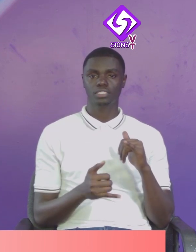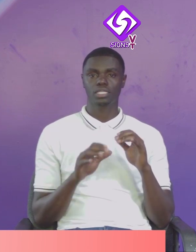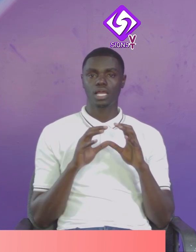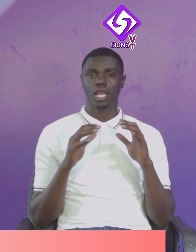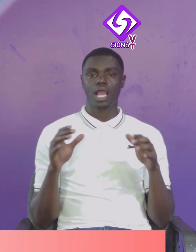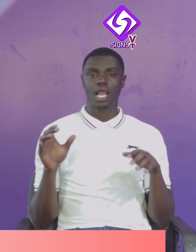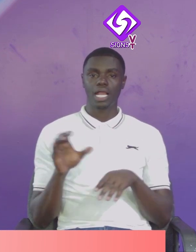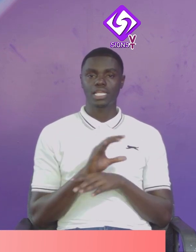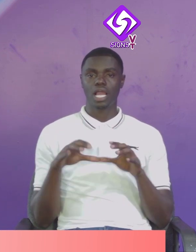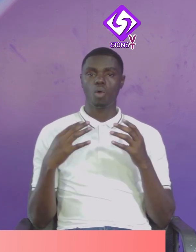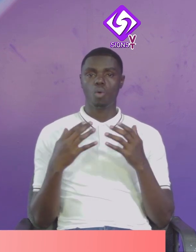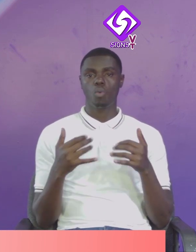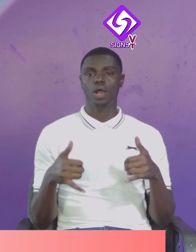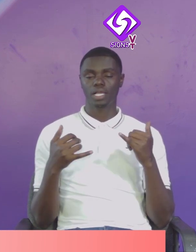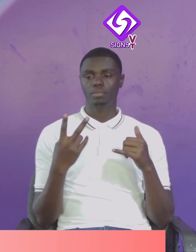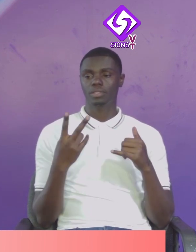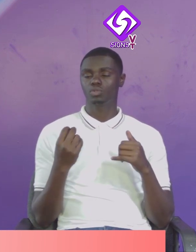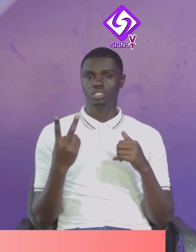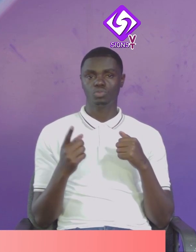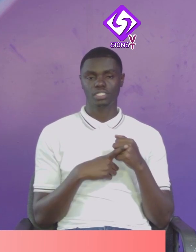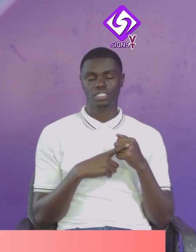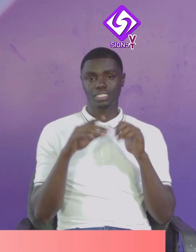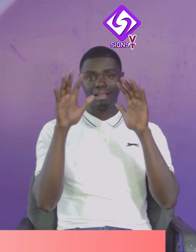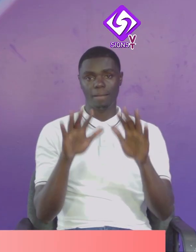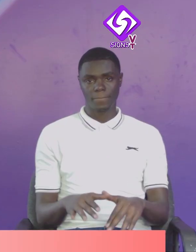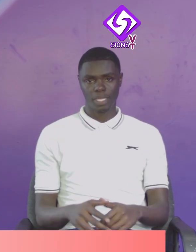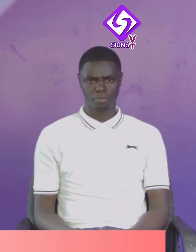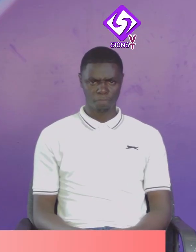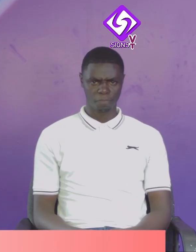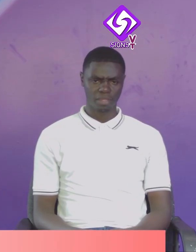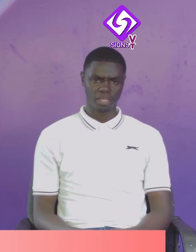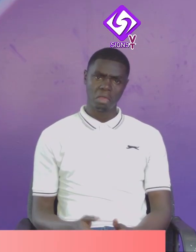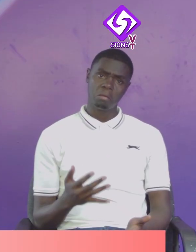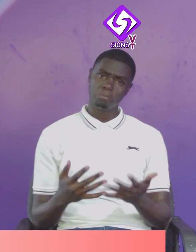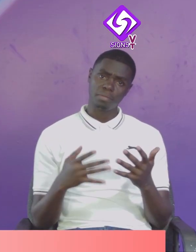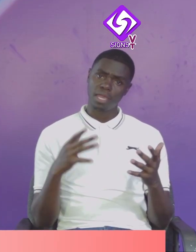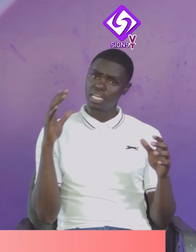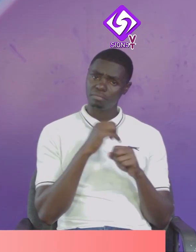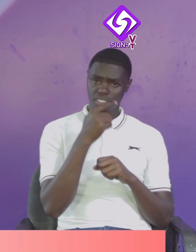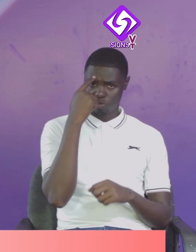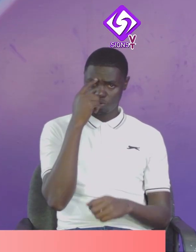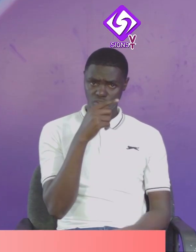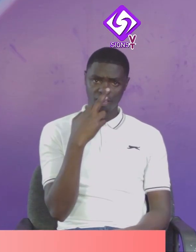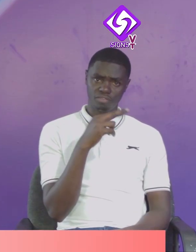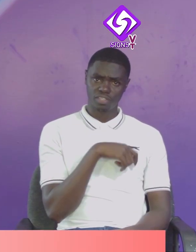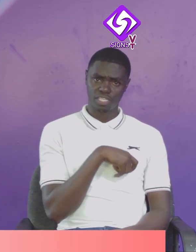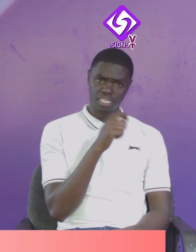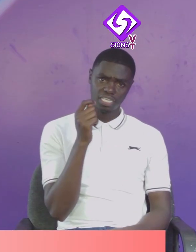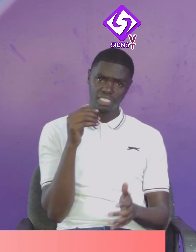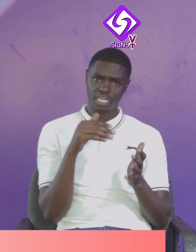Cup in the 2026 campaign. Of course, in that particular game, he might miss it because of the red card for